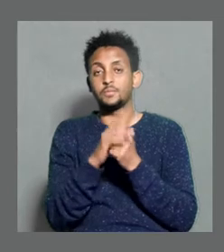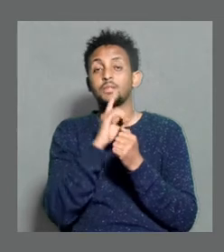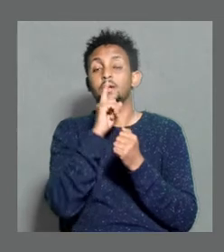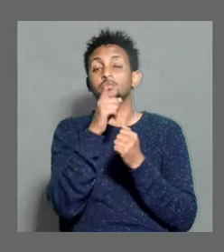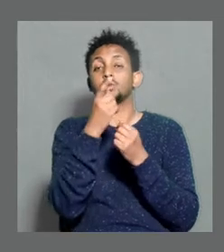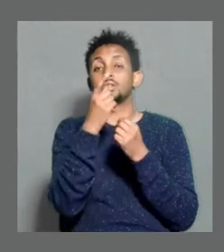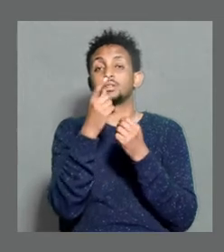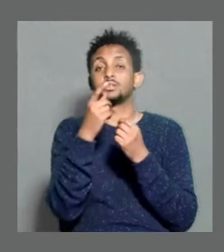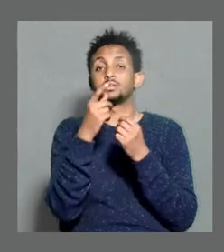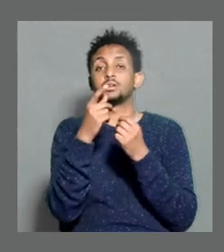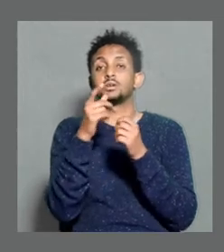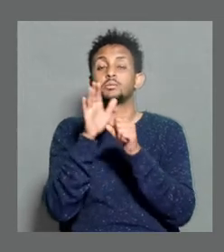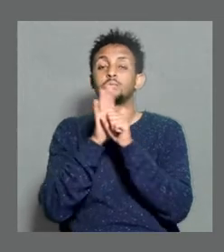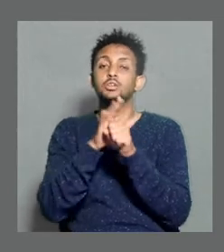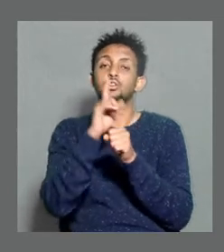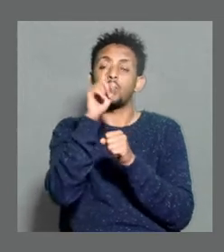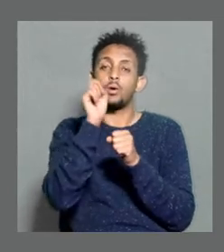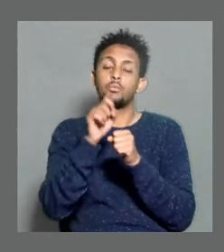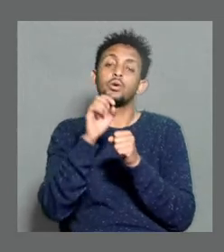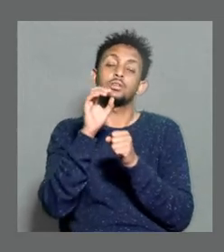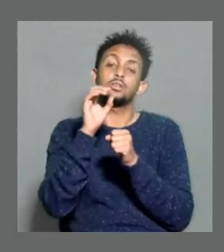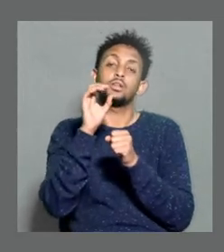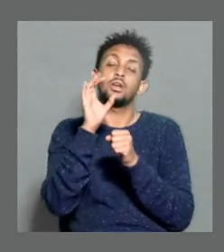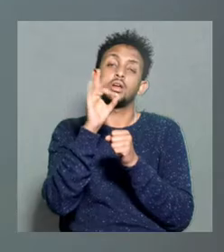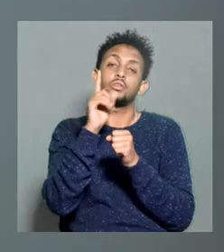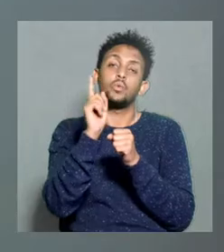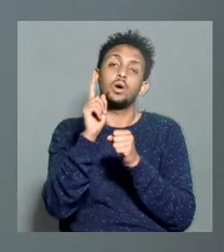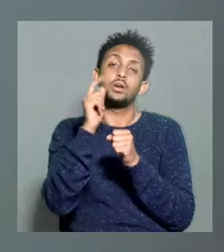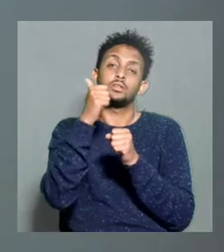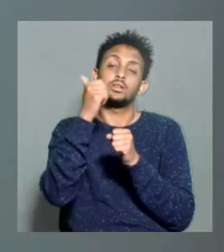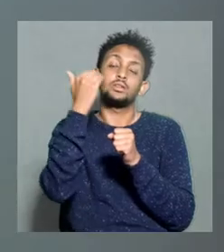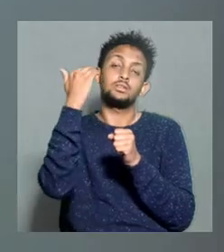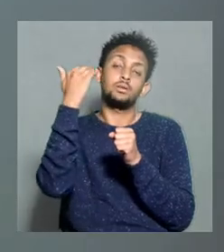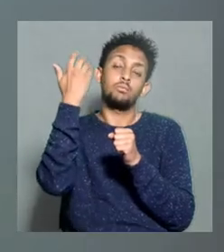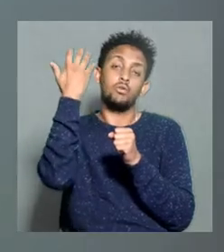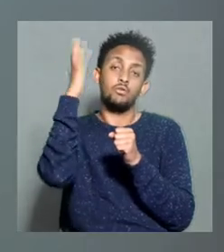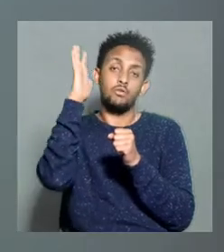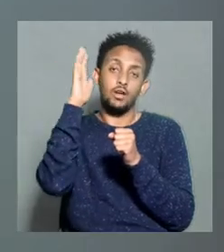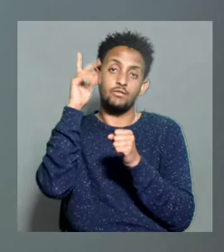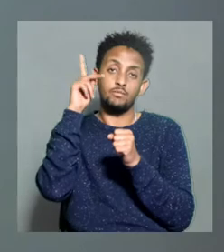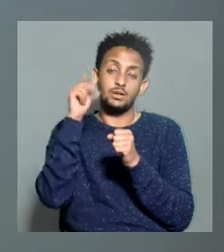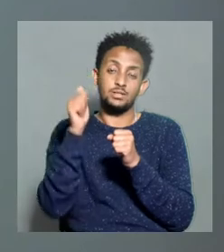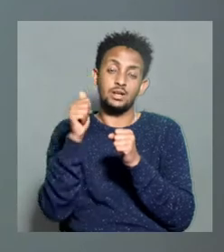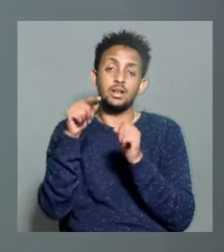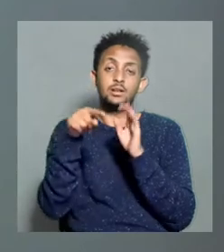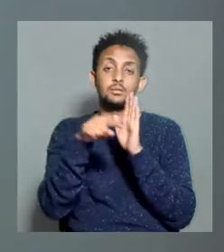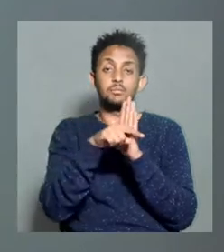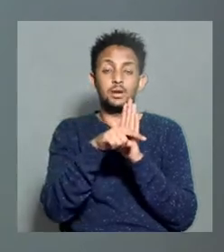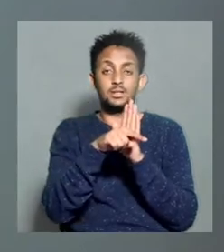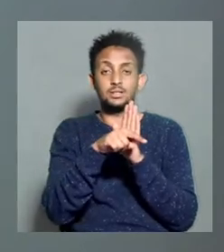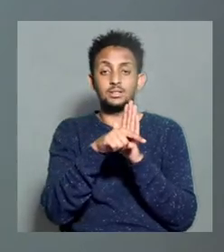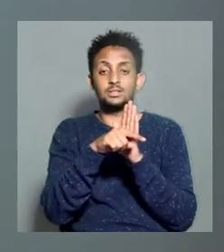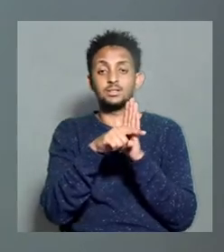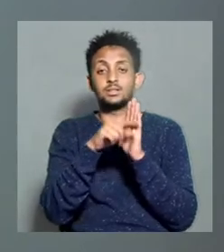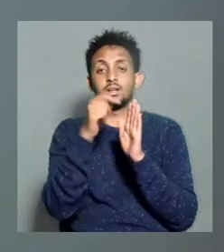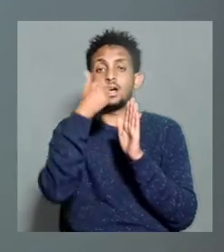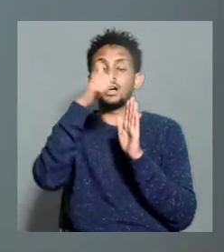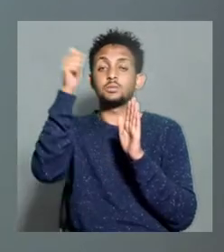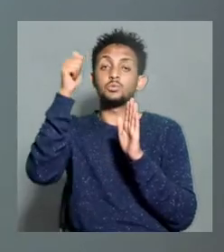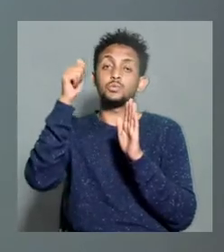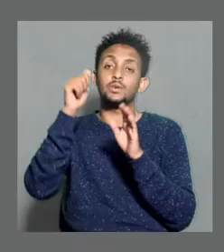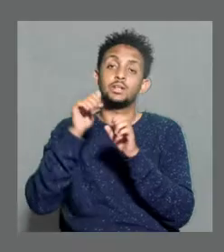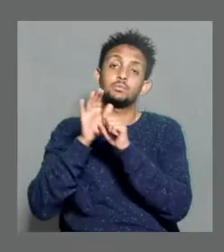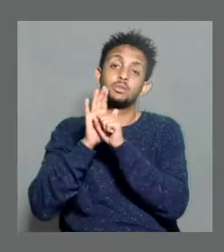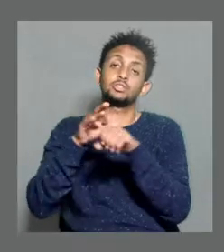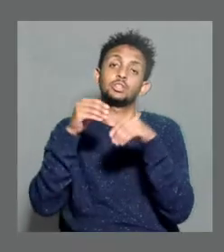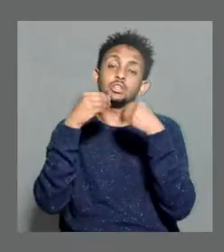Absolute pressure is given to be 1.81 times 10 to the power of 5 Pascal minus the atmospheric pressure is